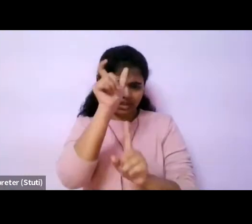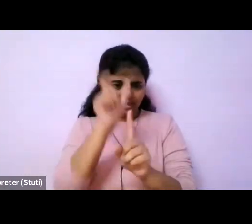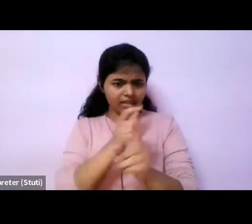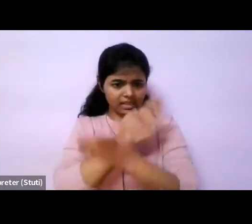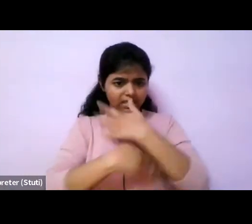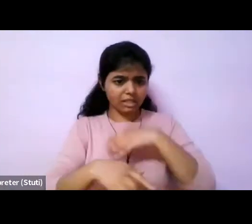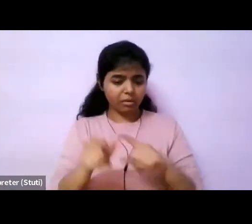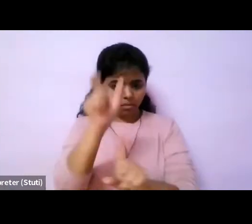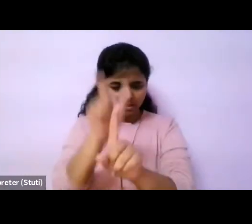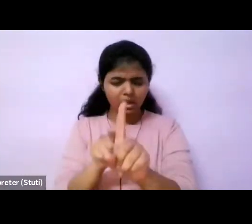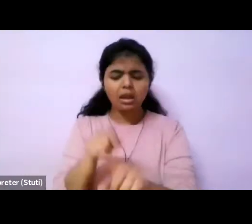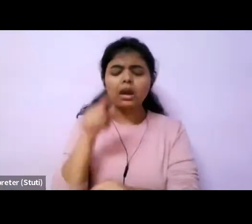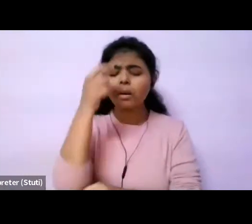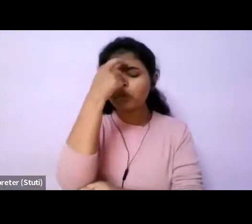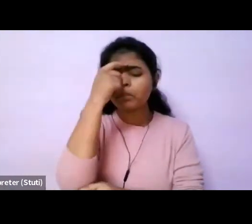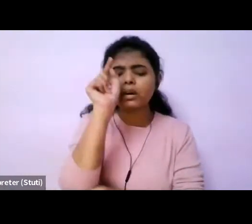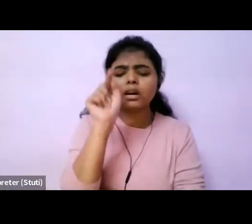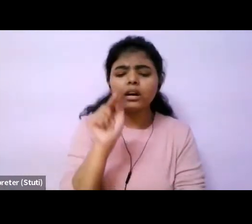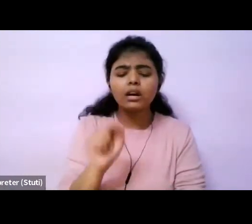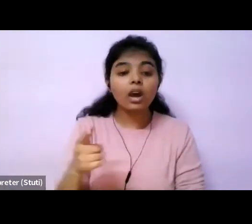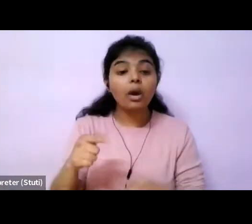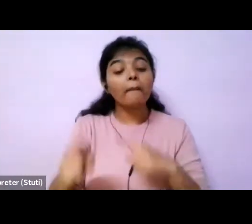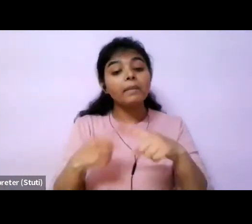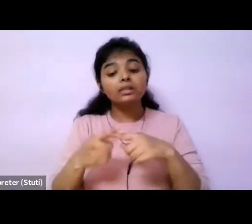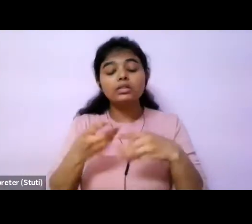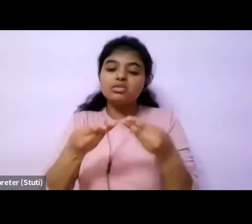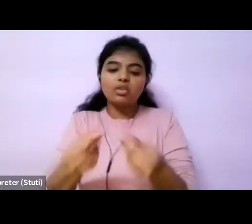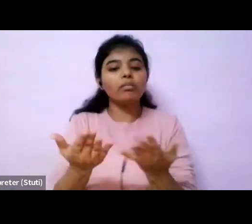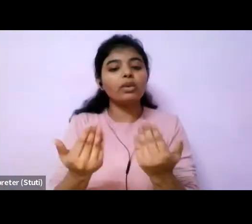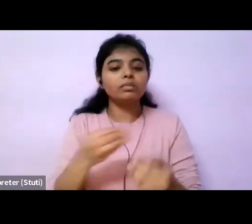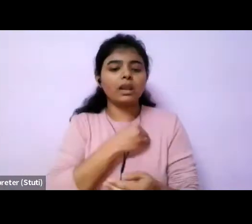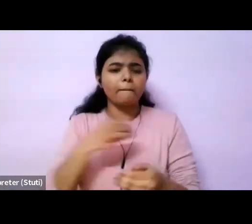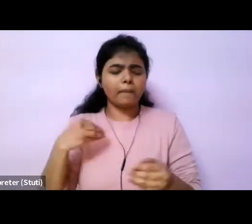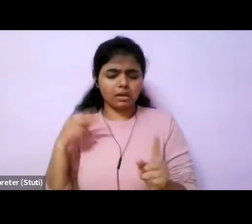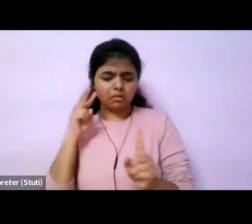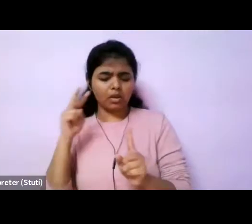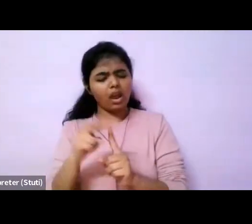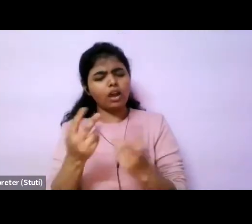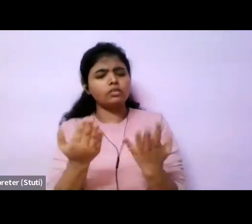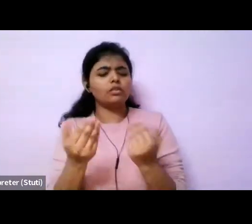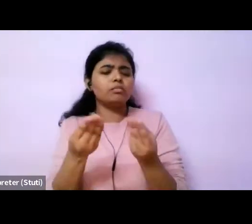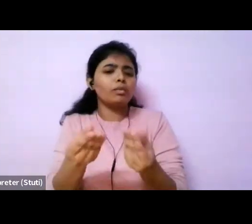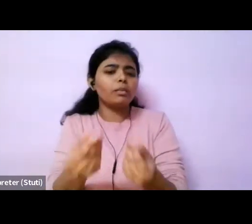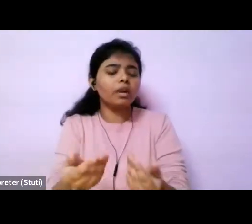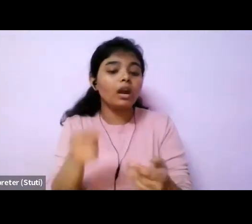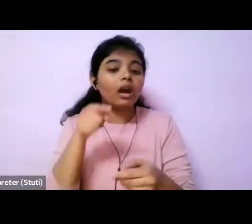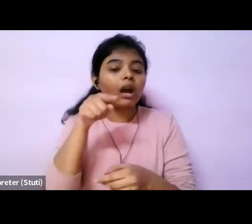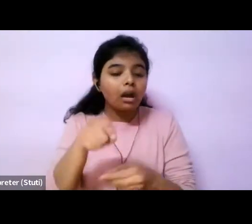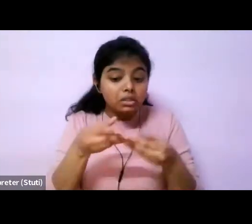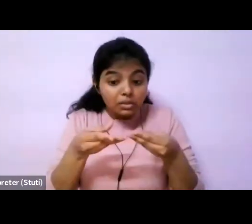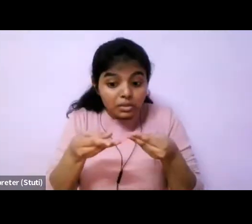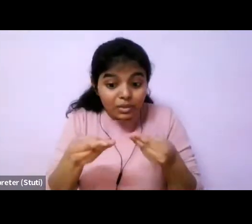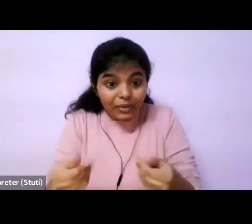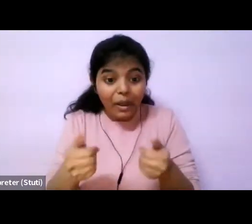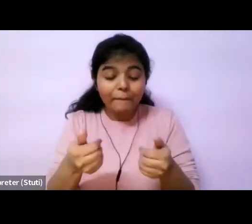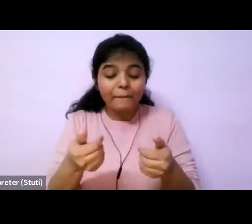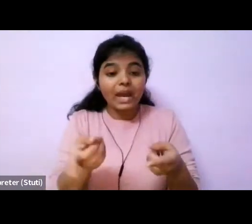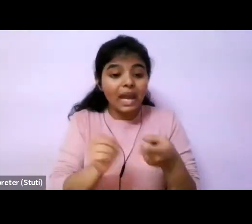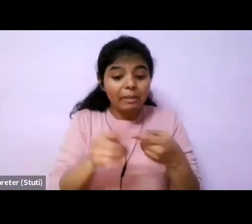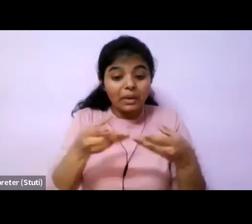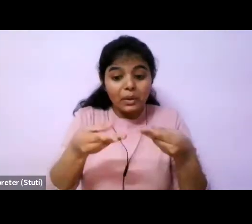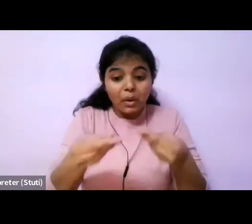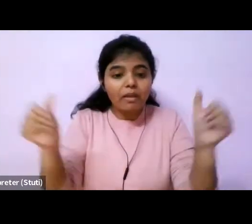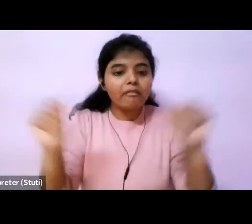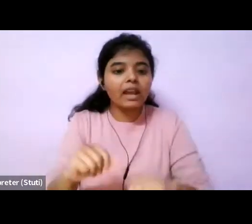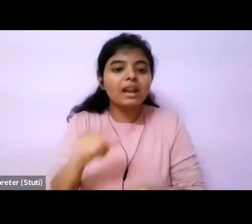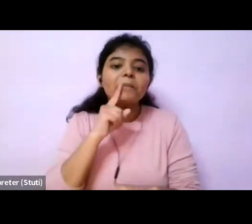the individual and seeks to cure them of it through medical intervention. The failure of such cures, as in the case of Madan,